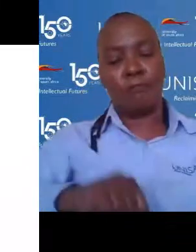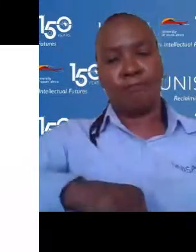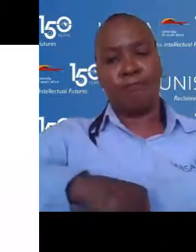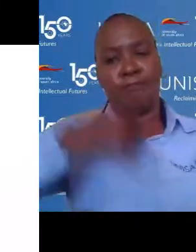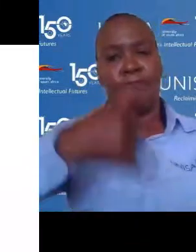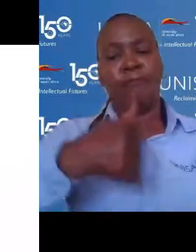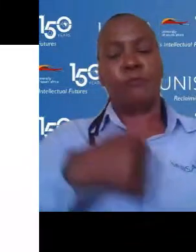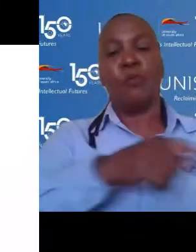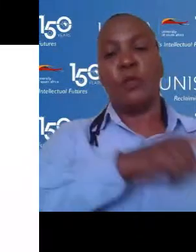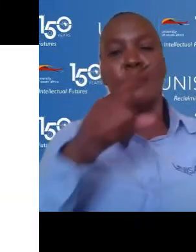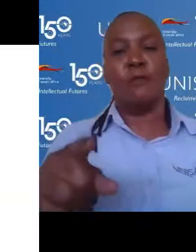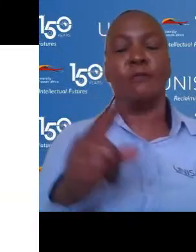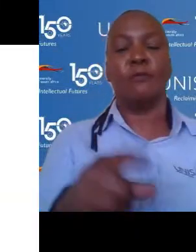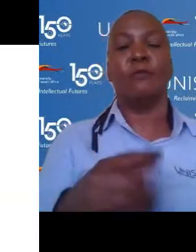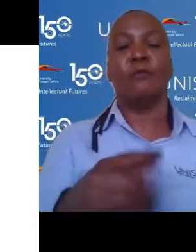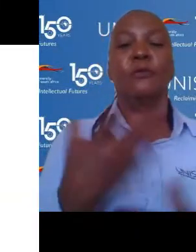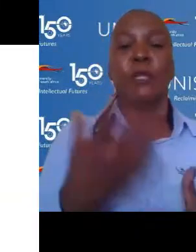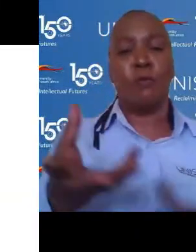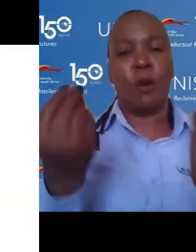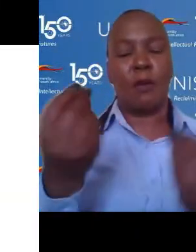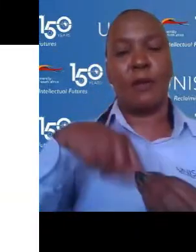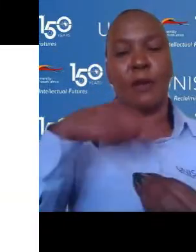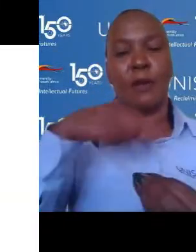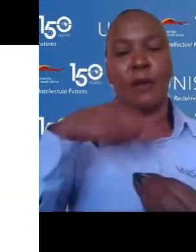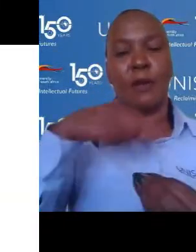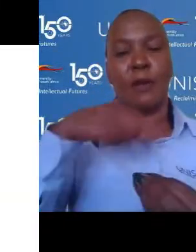this. Thank you.